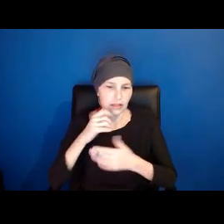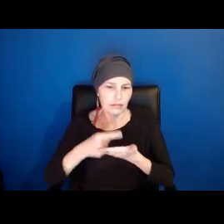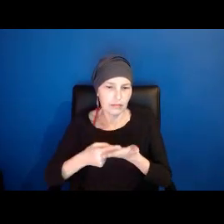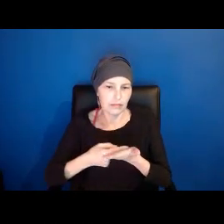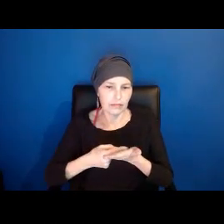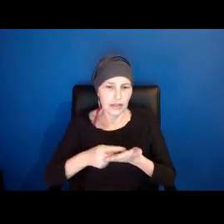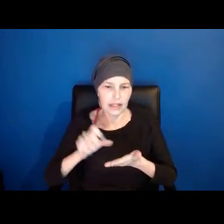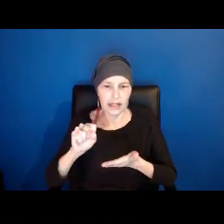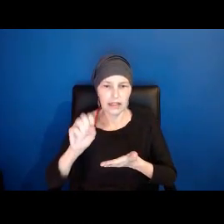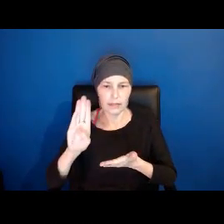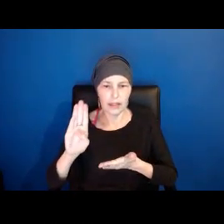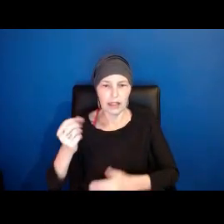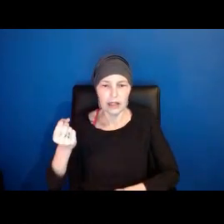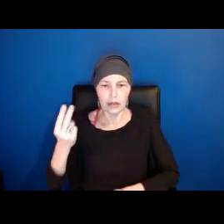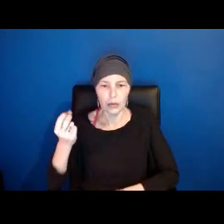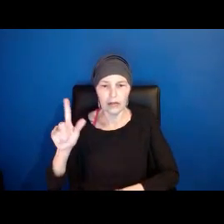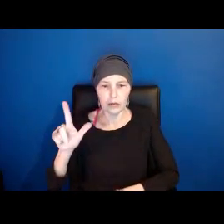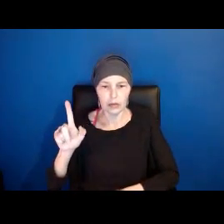1221.